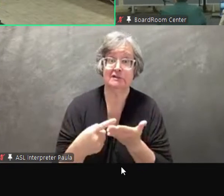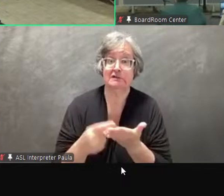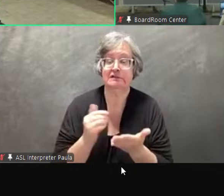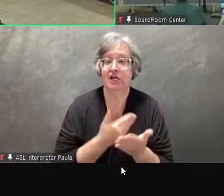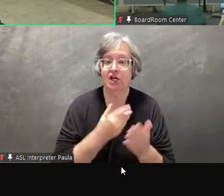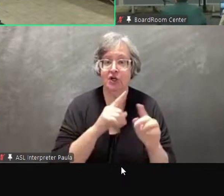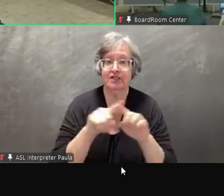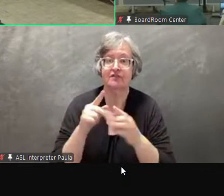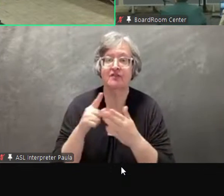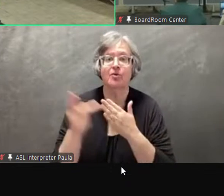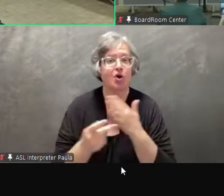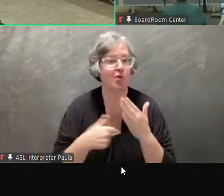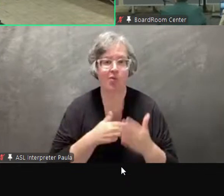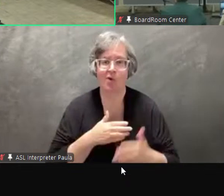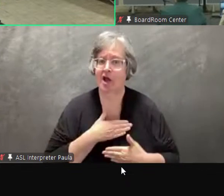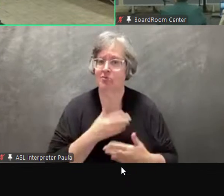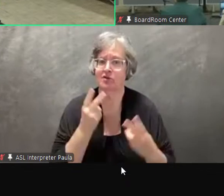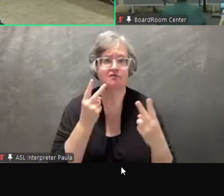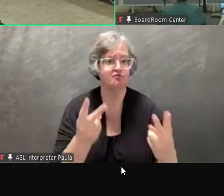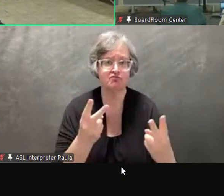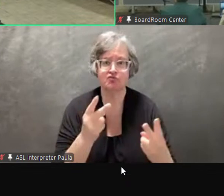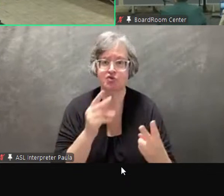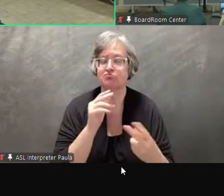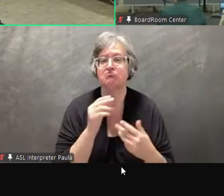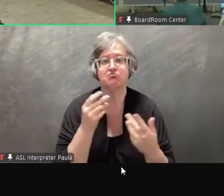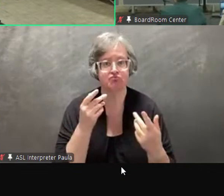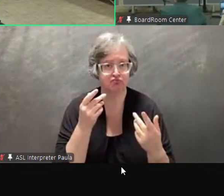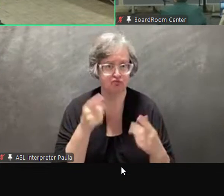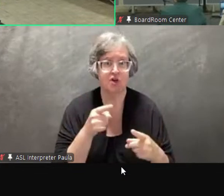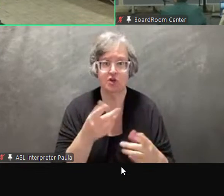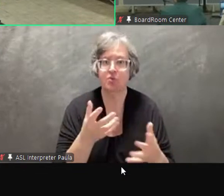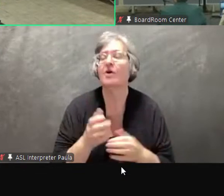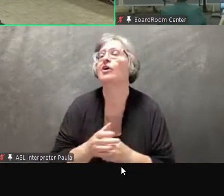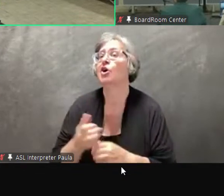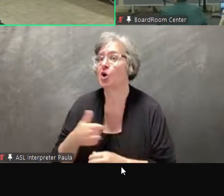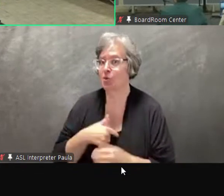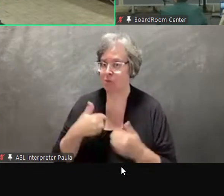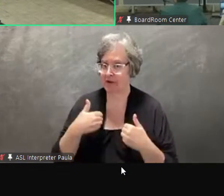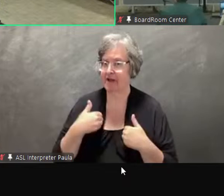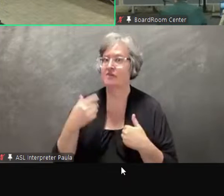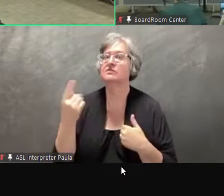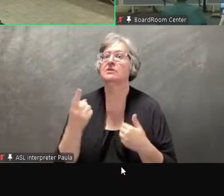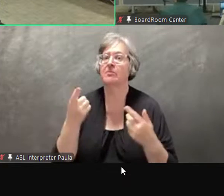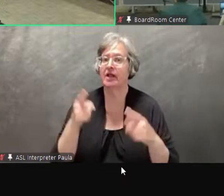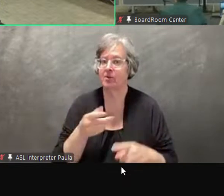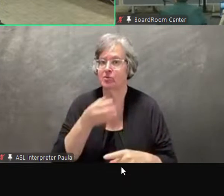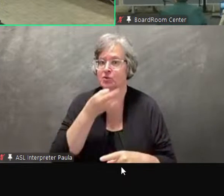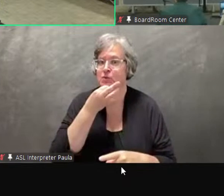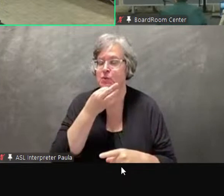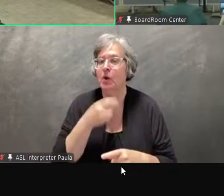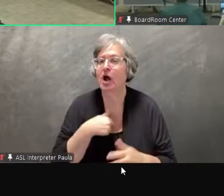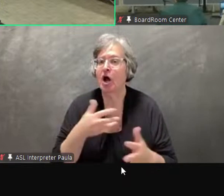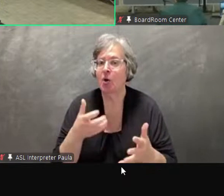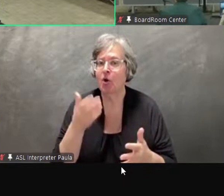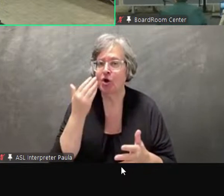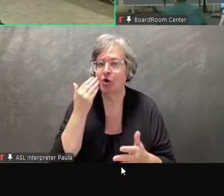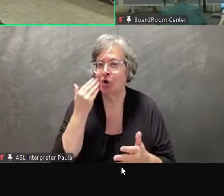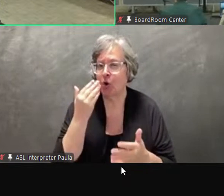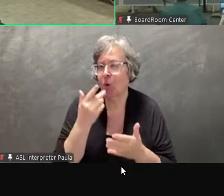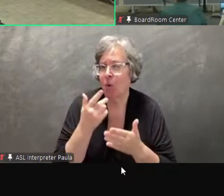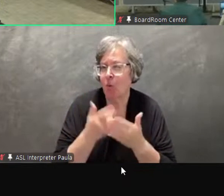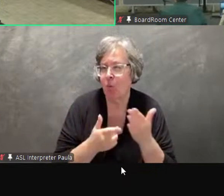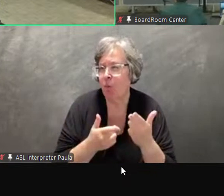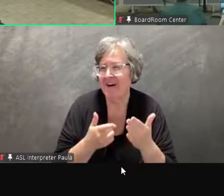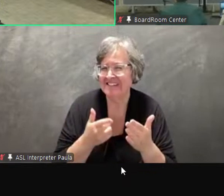programs, yes, we're happy to come out at your convenience. Yeah, because we have something coming up. And so that's why I want to know what was usually